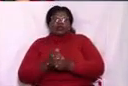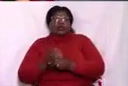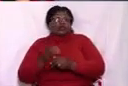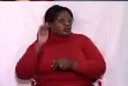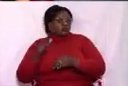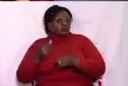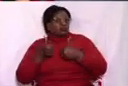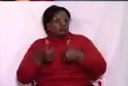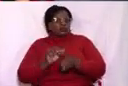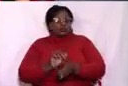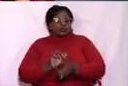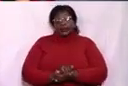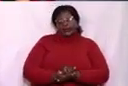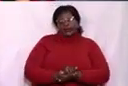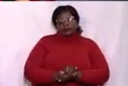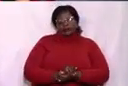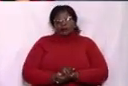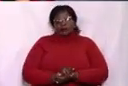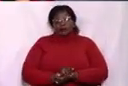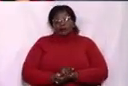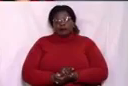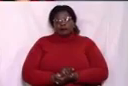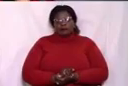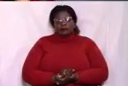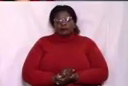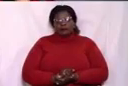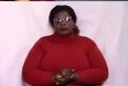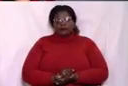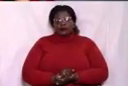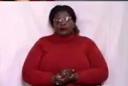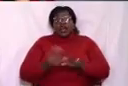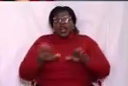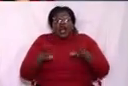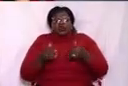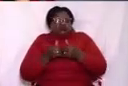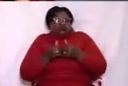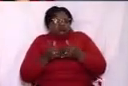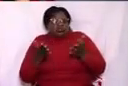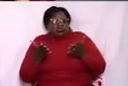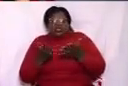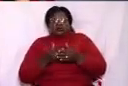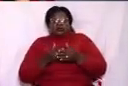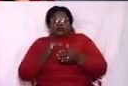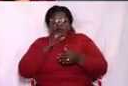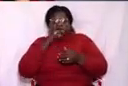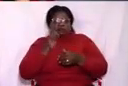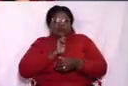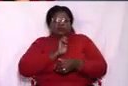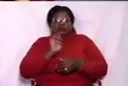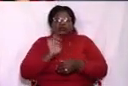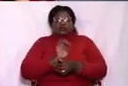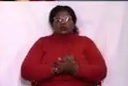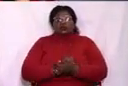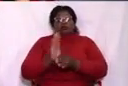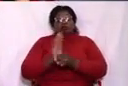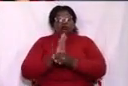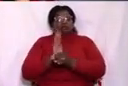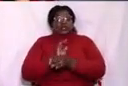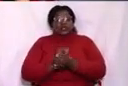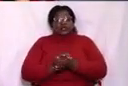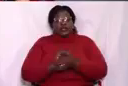well. Yeah, that's a good thing. Now, also, how did you come up with the name Afroprint? Maybe you can tell us about